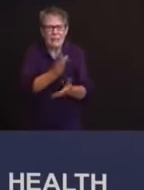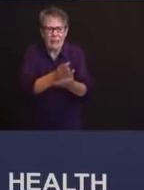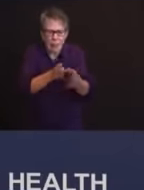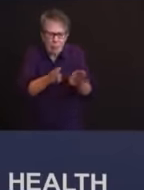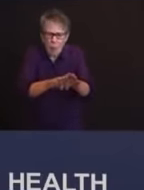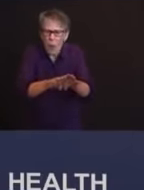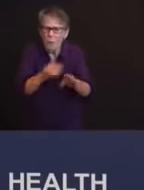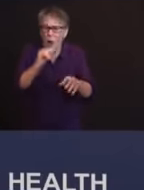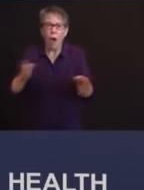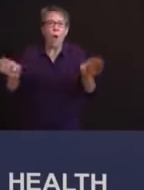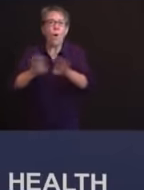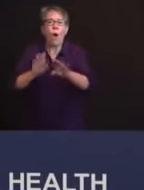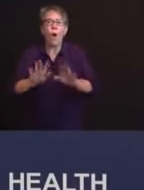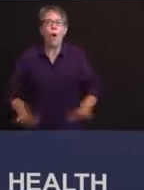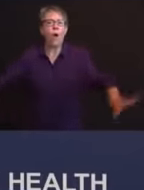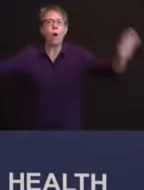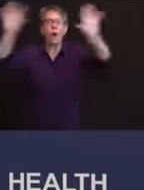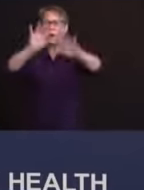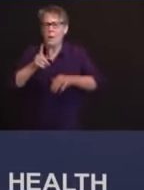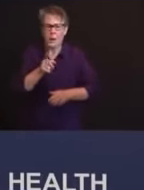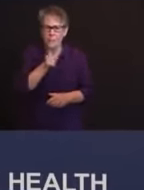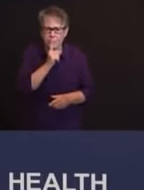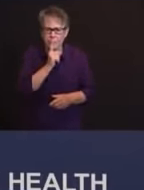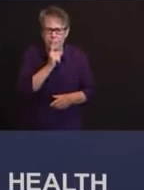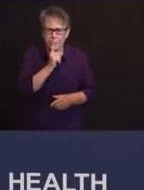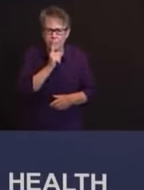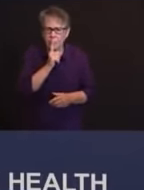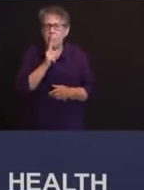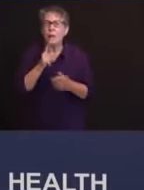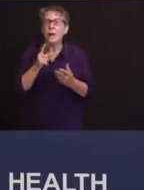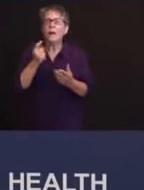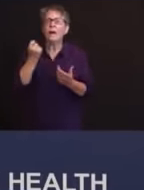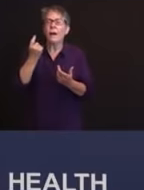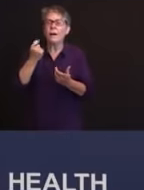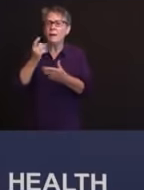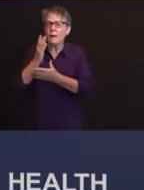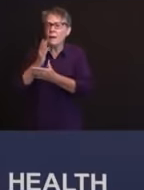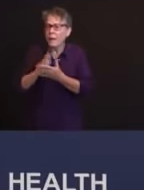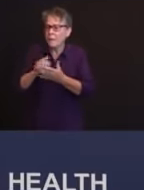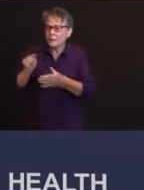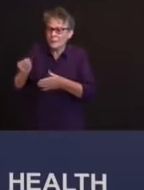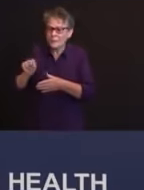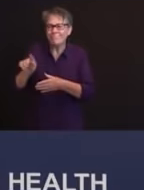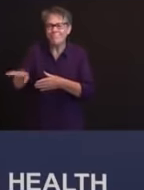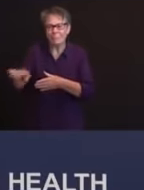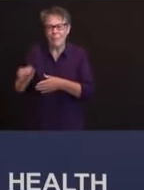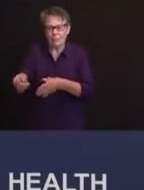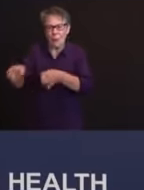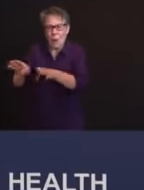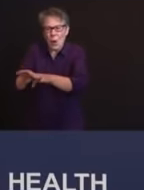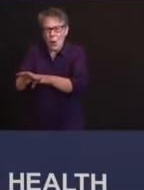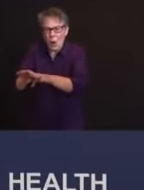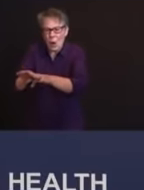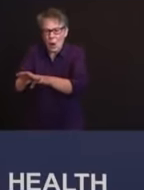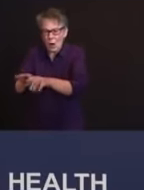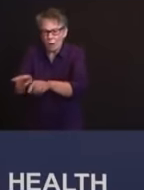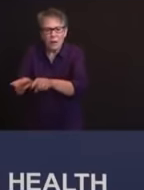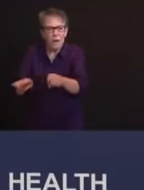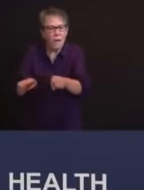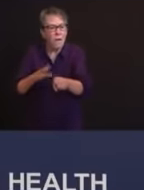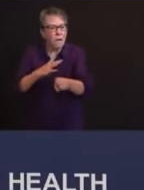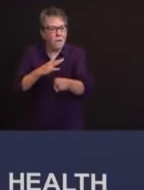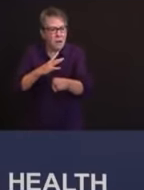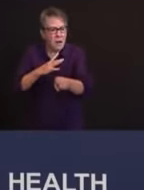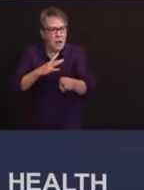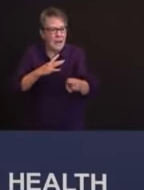and all-encompassing actions like those we had to take in March. We are acting with more precision-based actions on what we